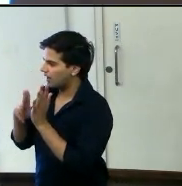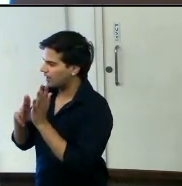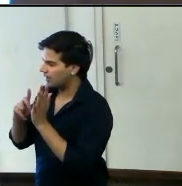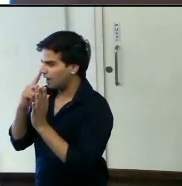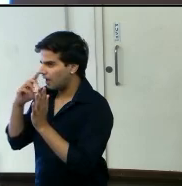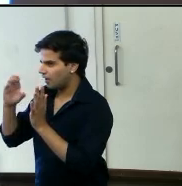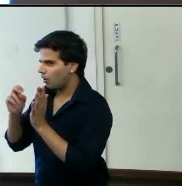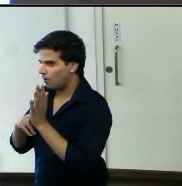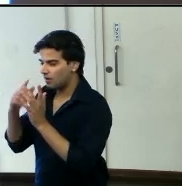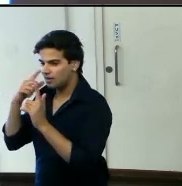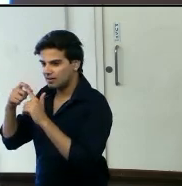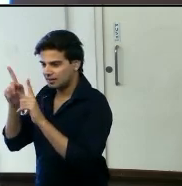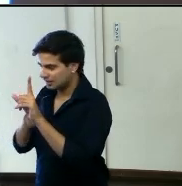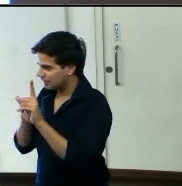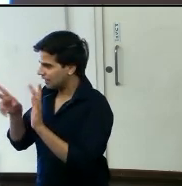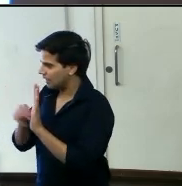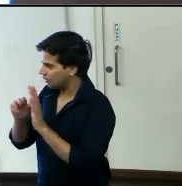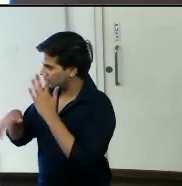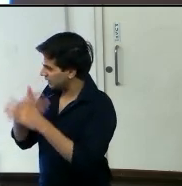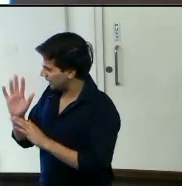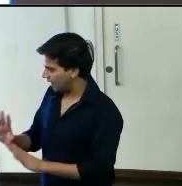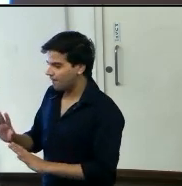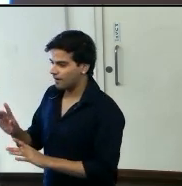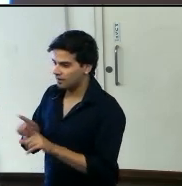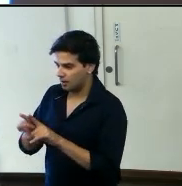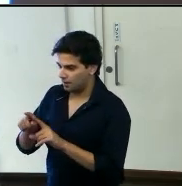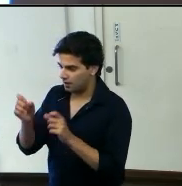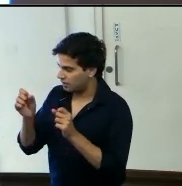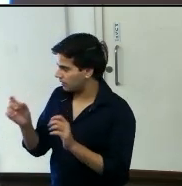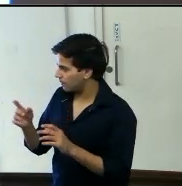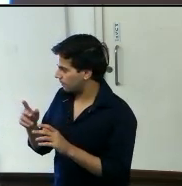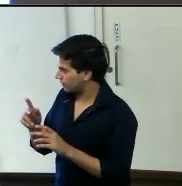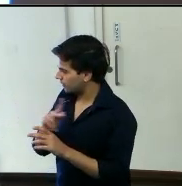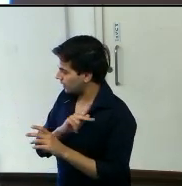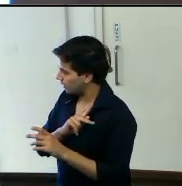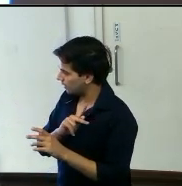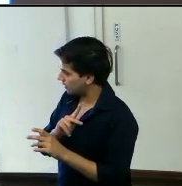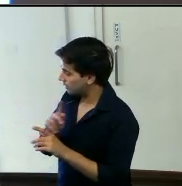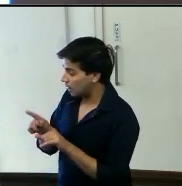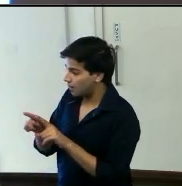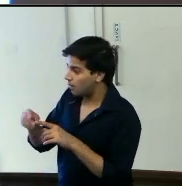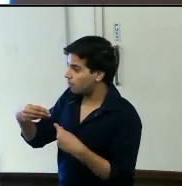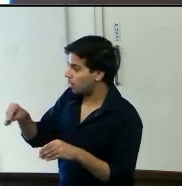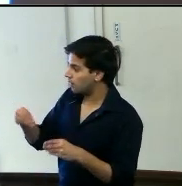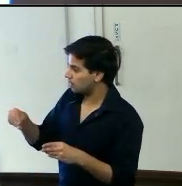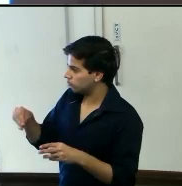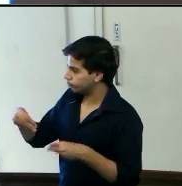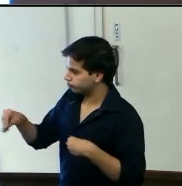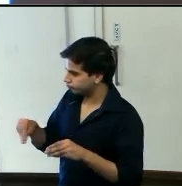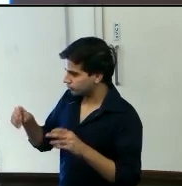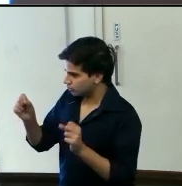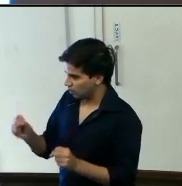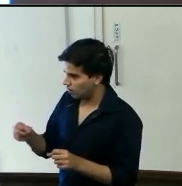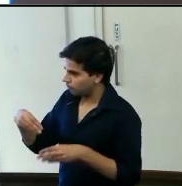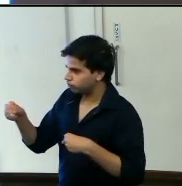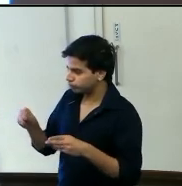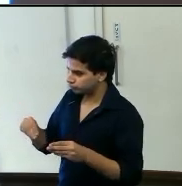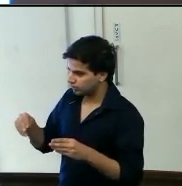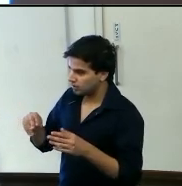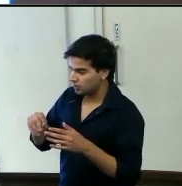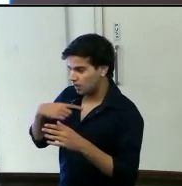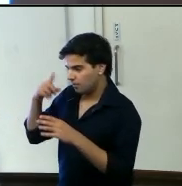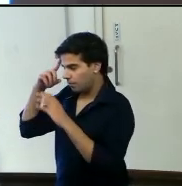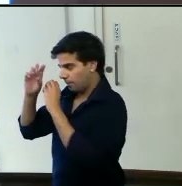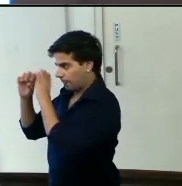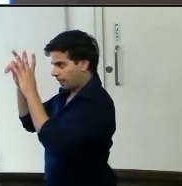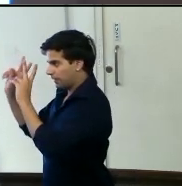denotation. Andre ivaga chair, like if I use a plastic chair, the meaning of that plastic chair in our mind is